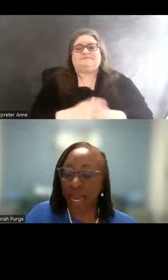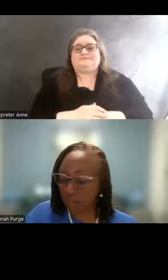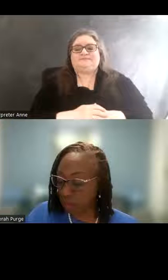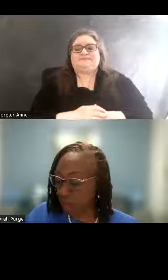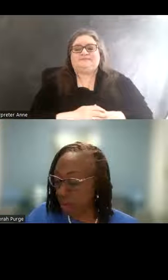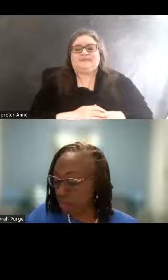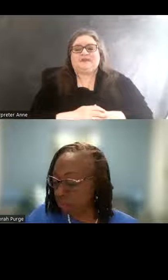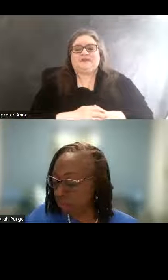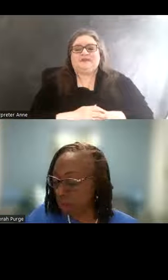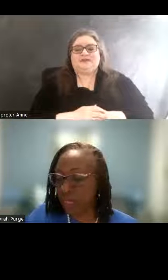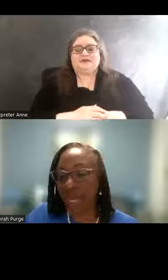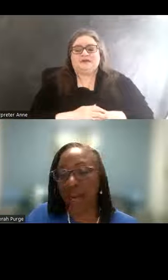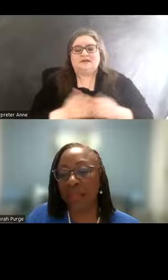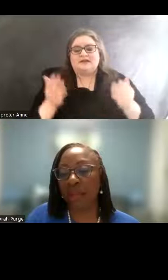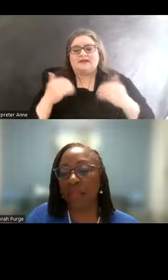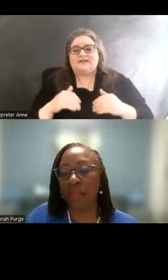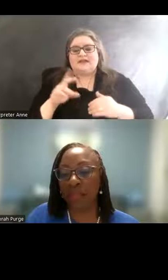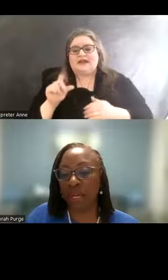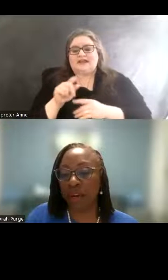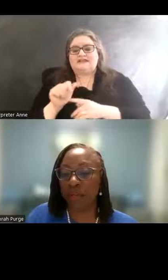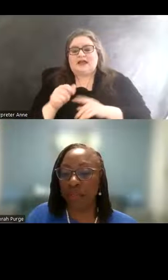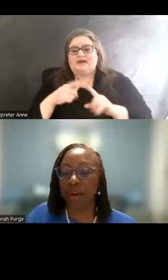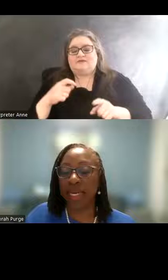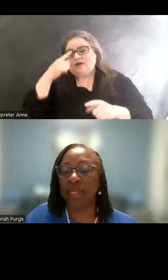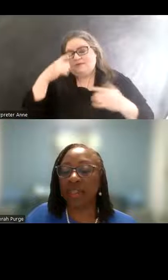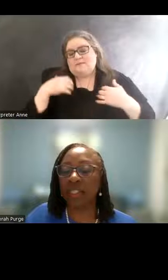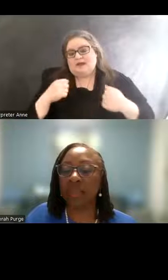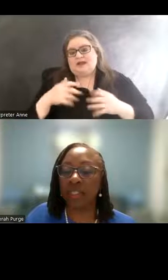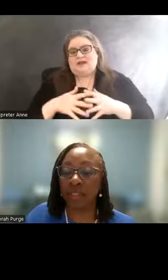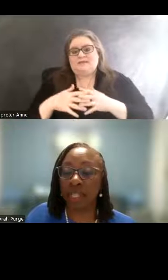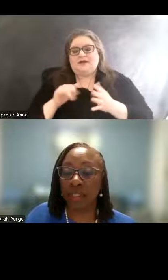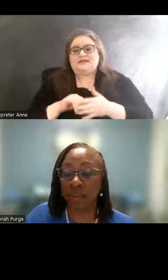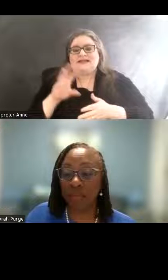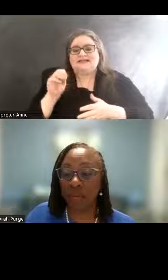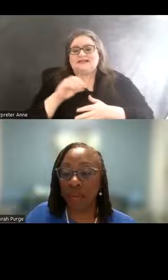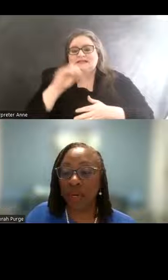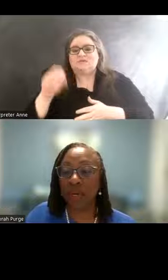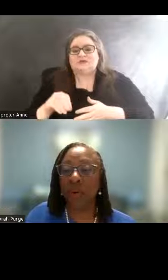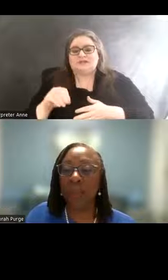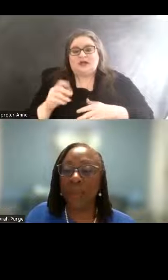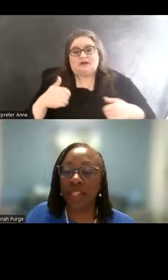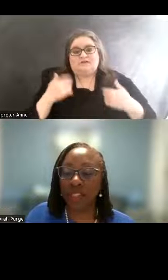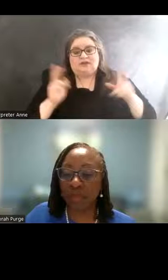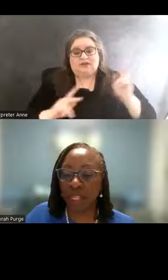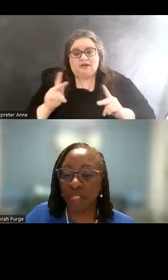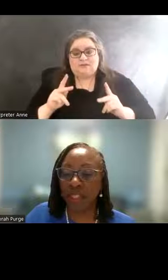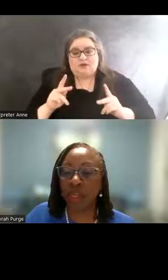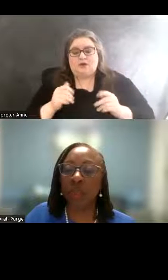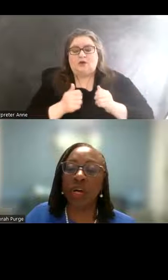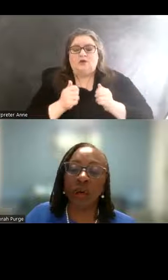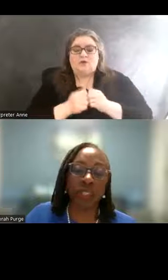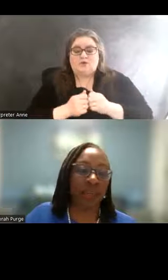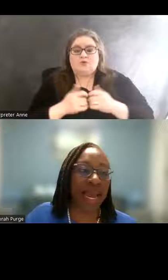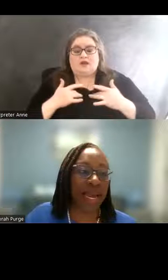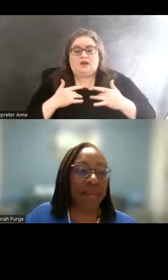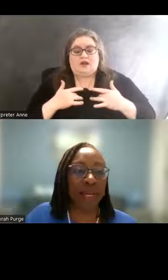the next data coming from Mental Health America is that 60% of youth with major depression will